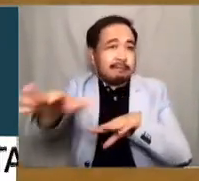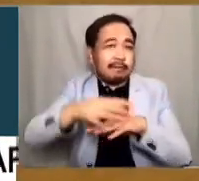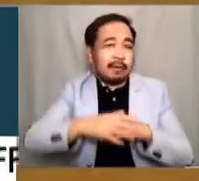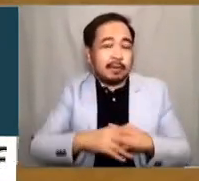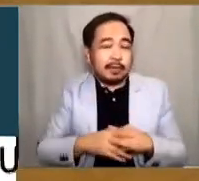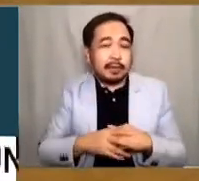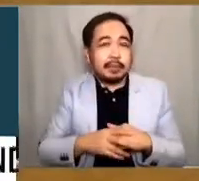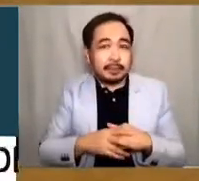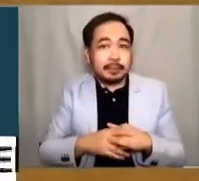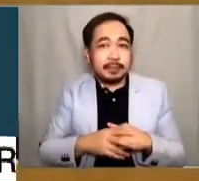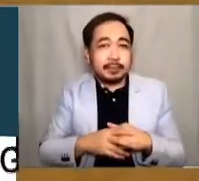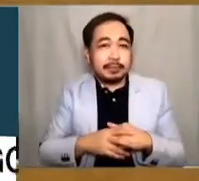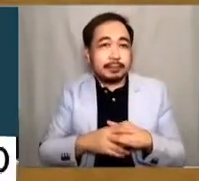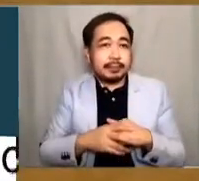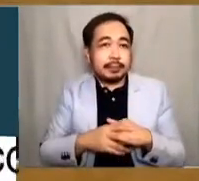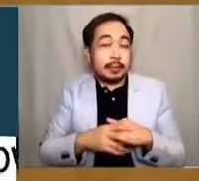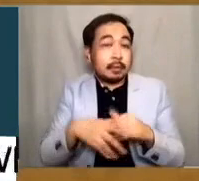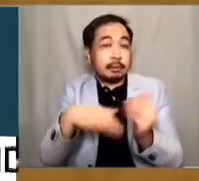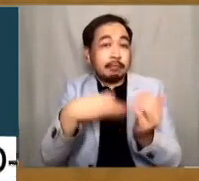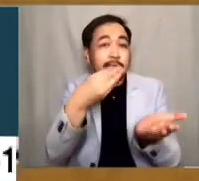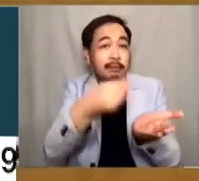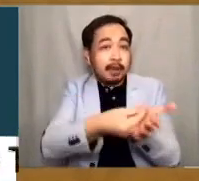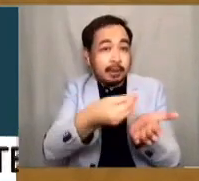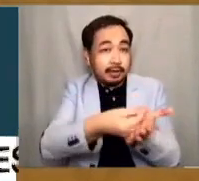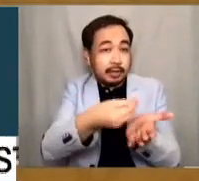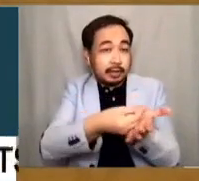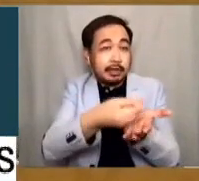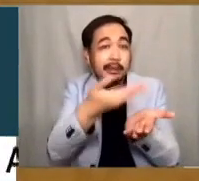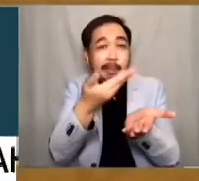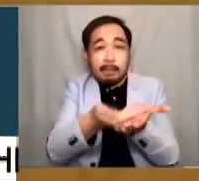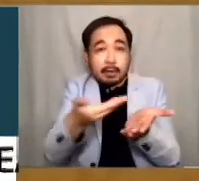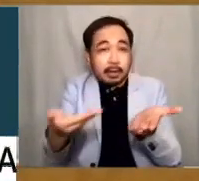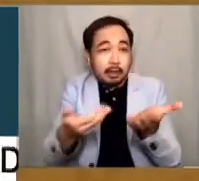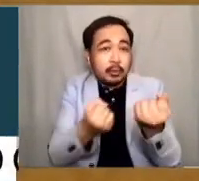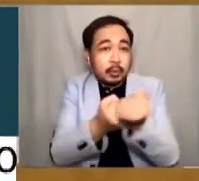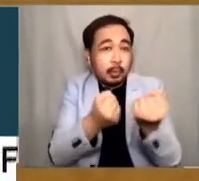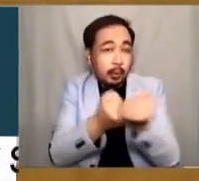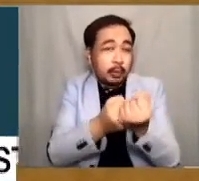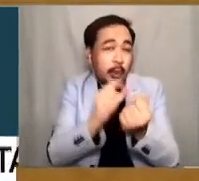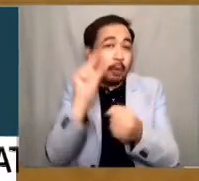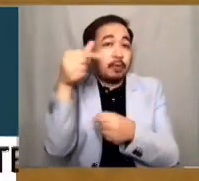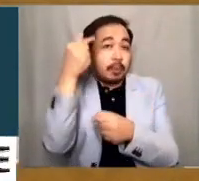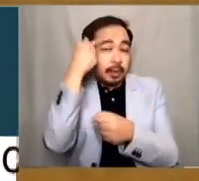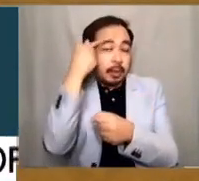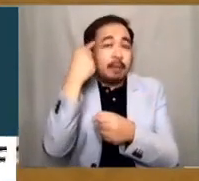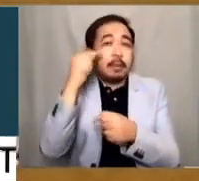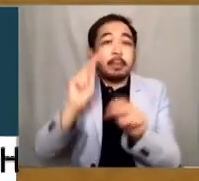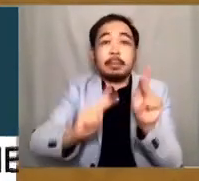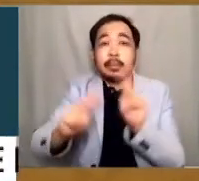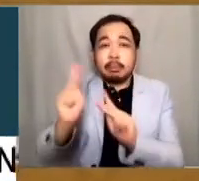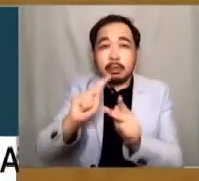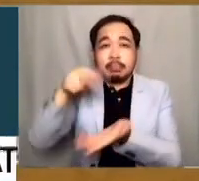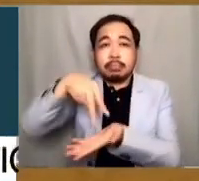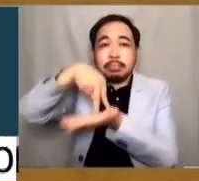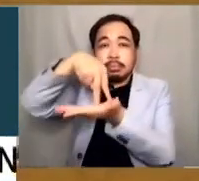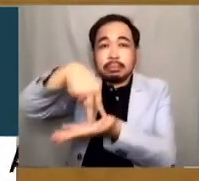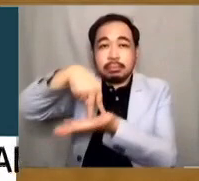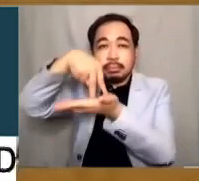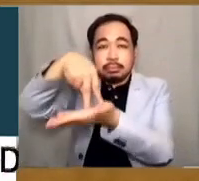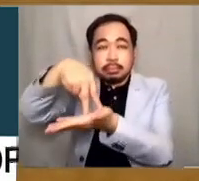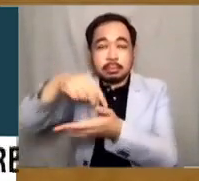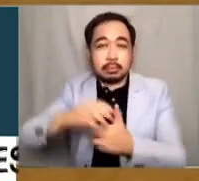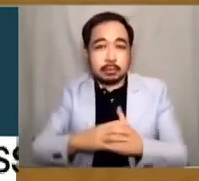the financial and material assistance of government to the unemployed, the sick, and